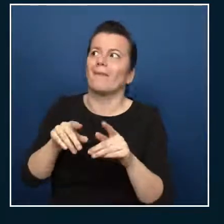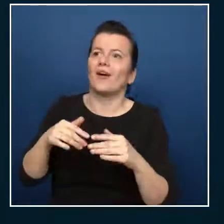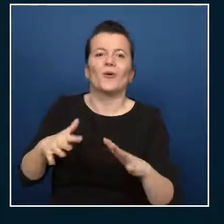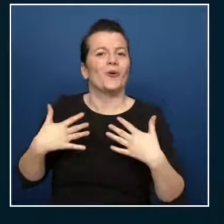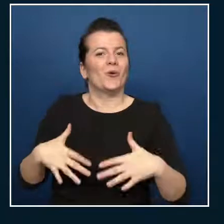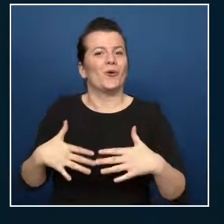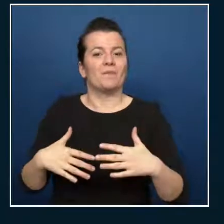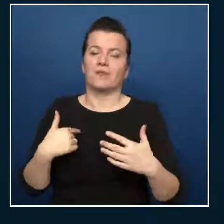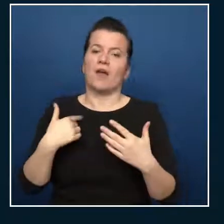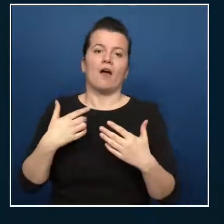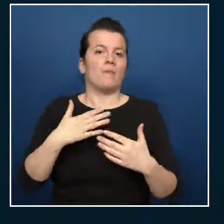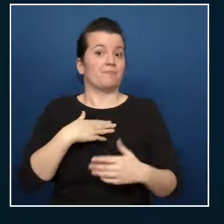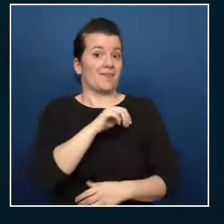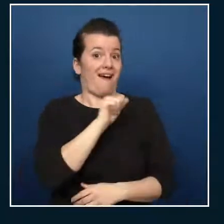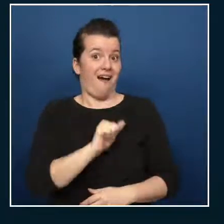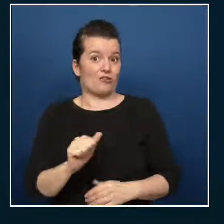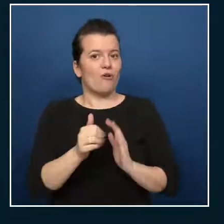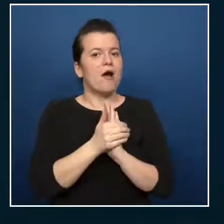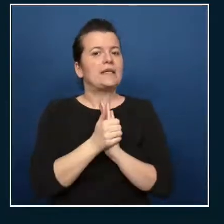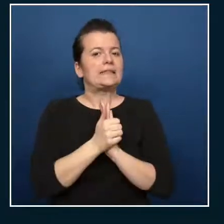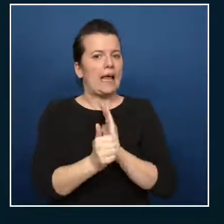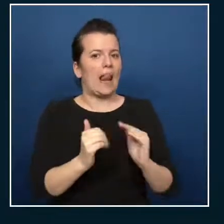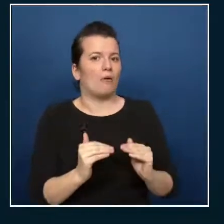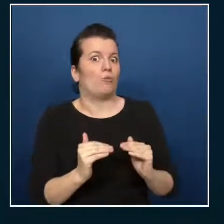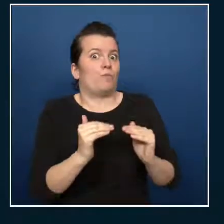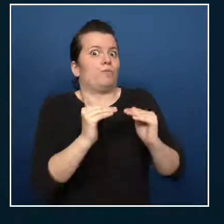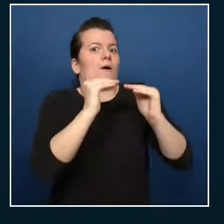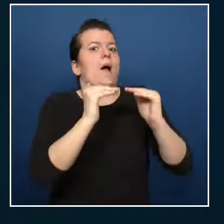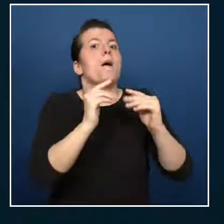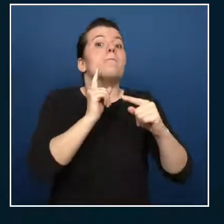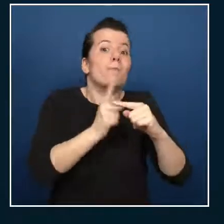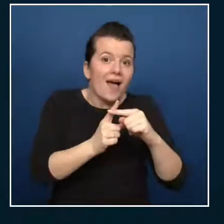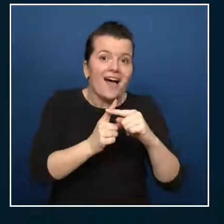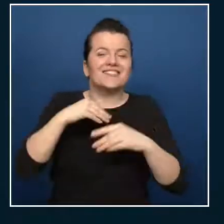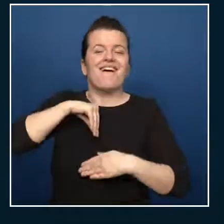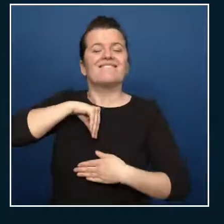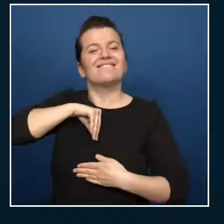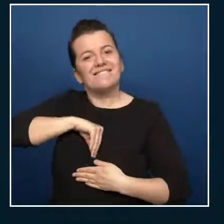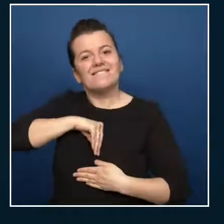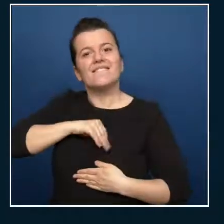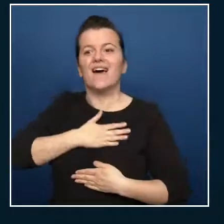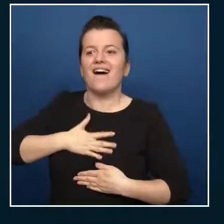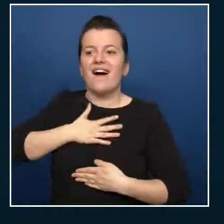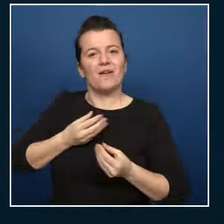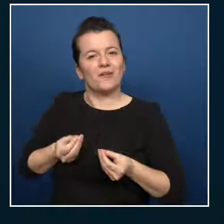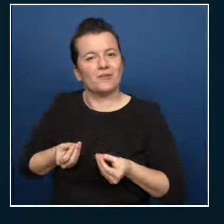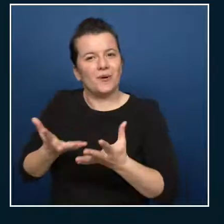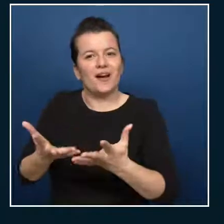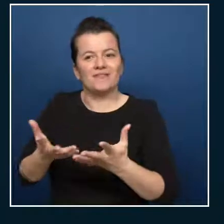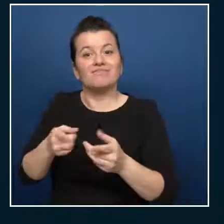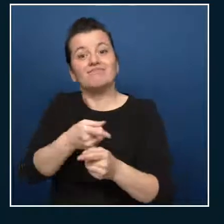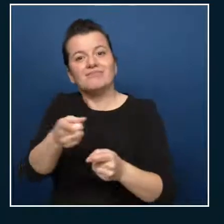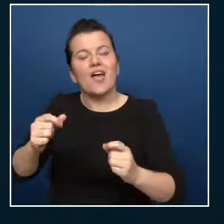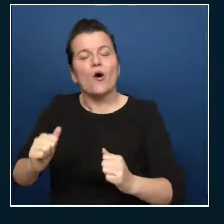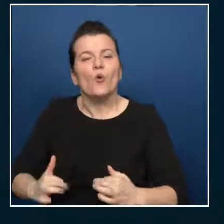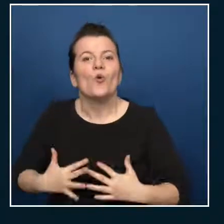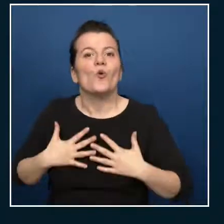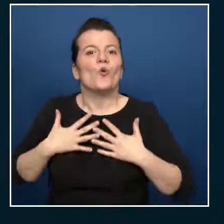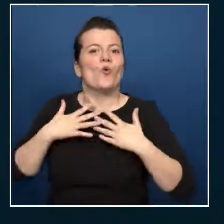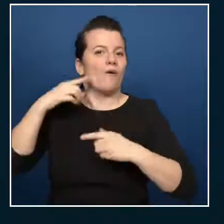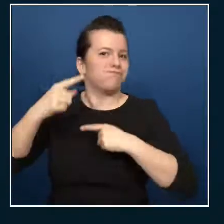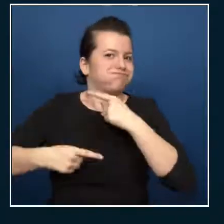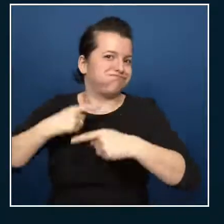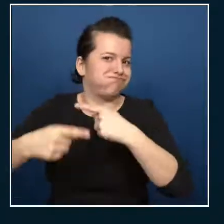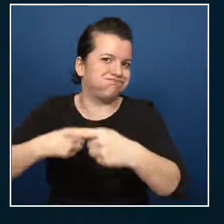in Azure and as a developer, but I also enjoy inspiring others to inspire more. So